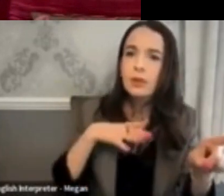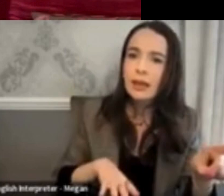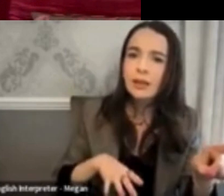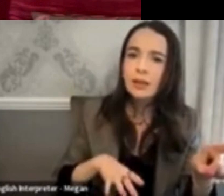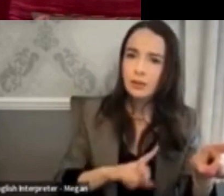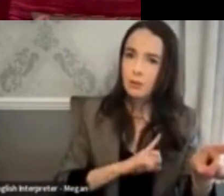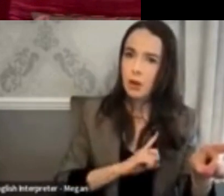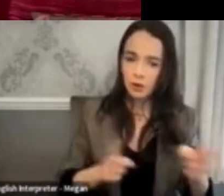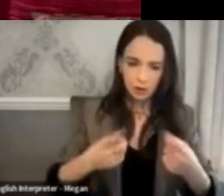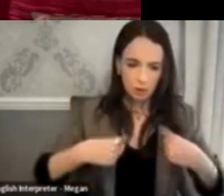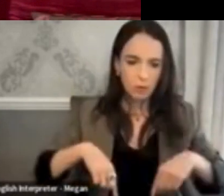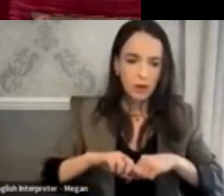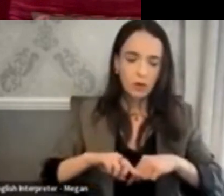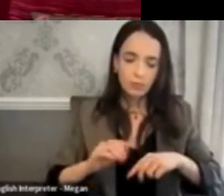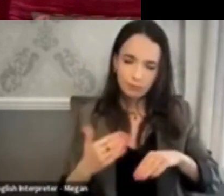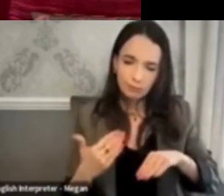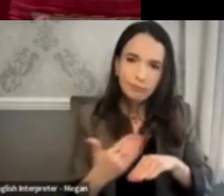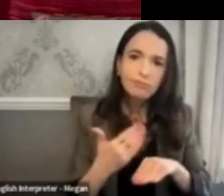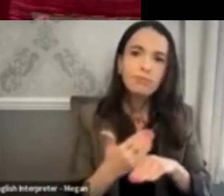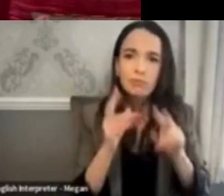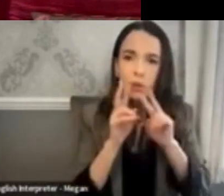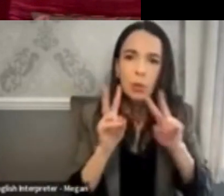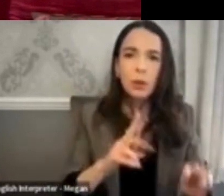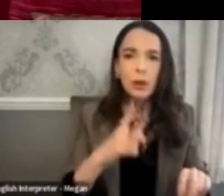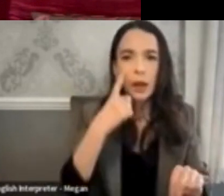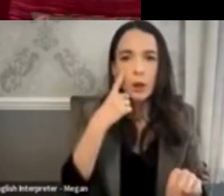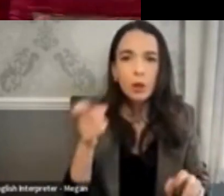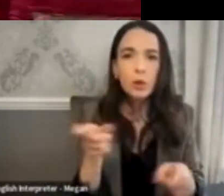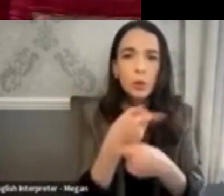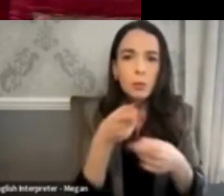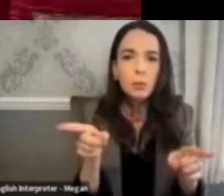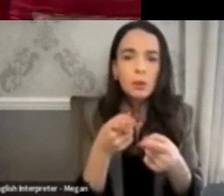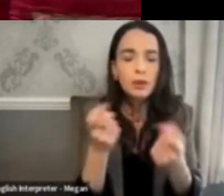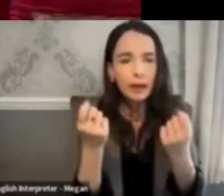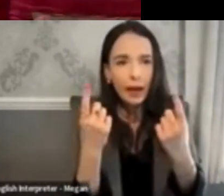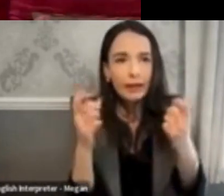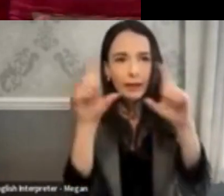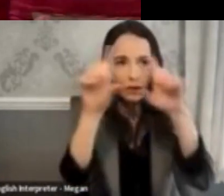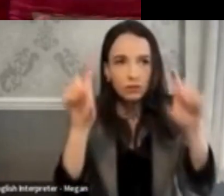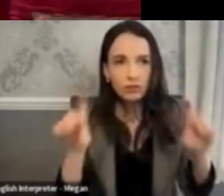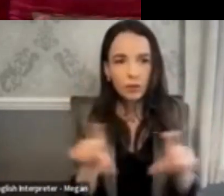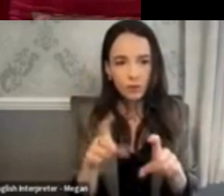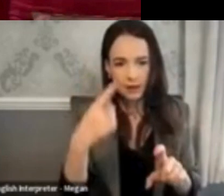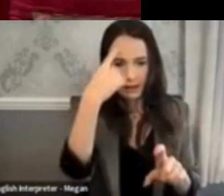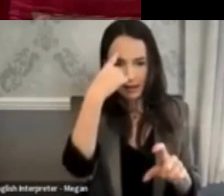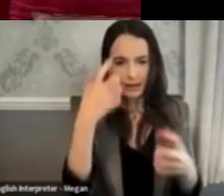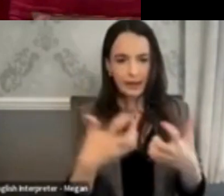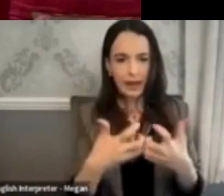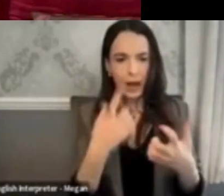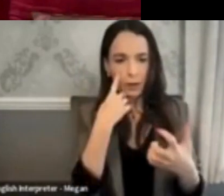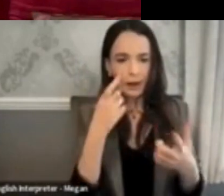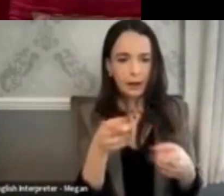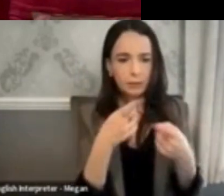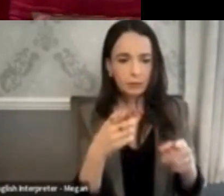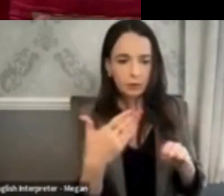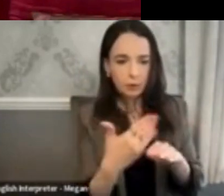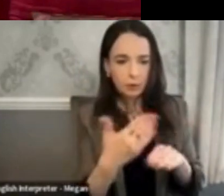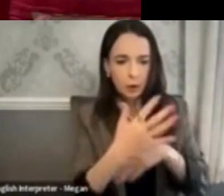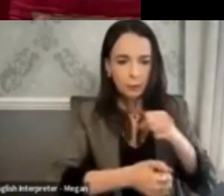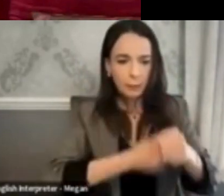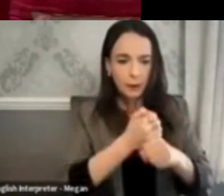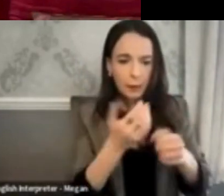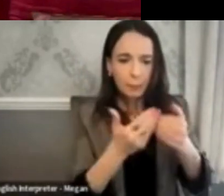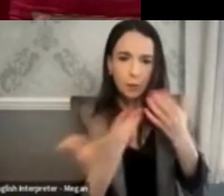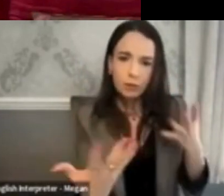Music's idea framework, which we commissioned to help music work be more inclusive, diverse, equitable,